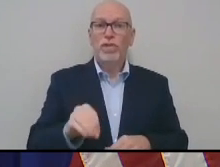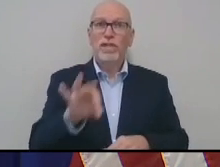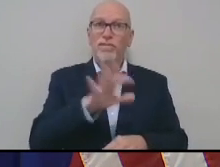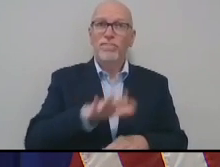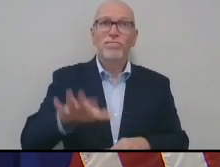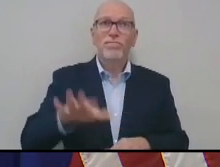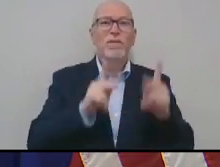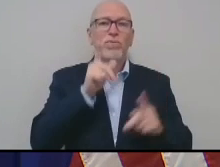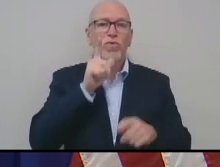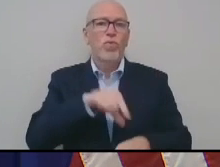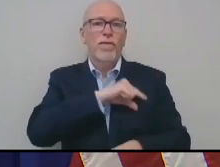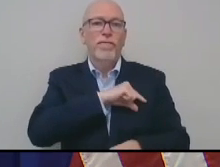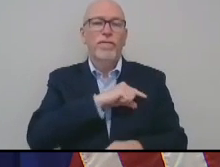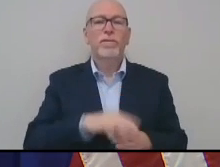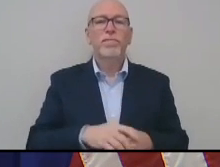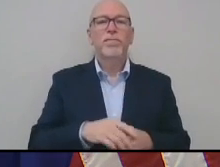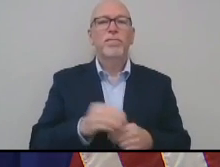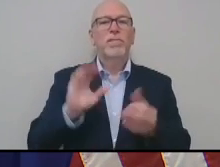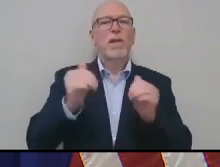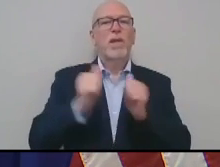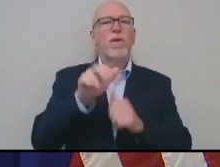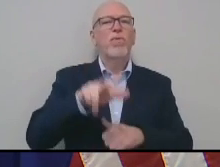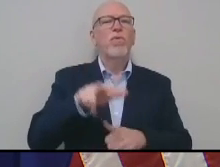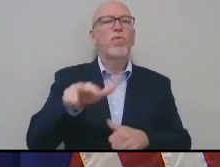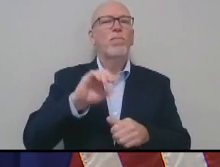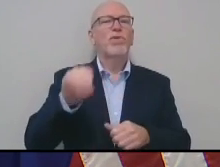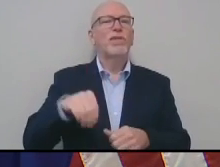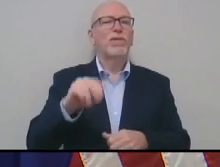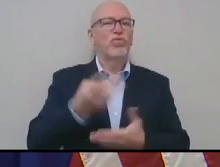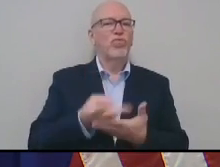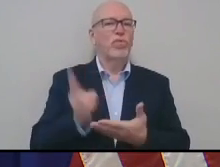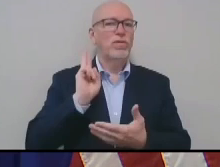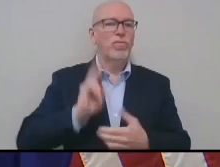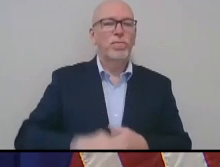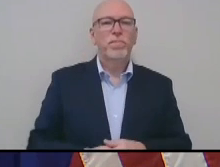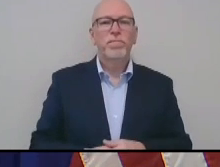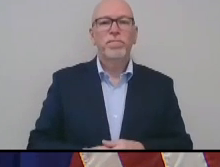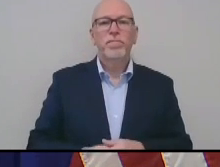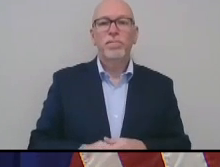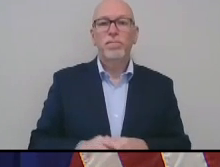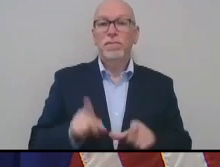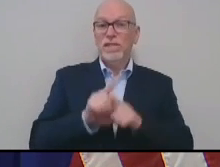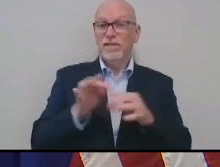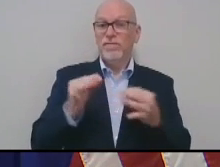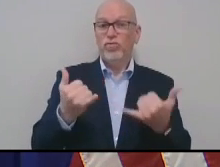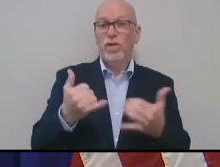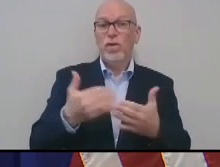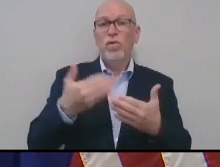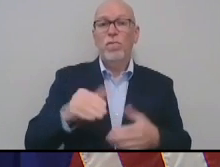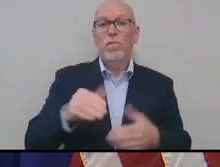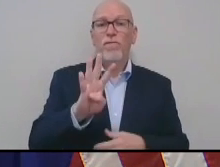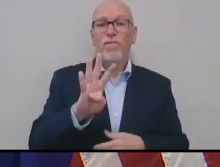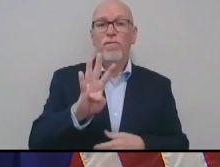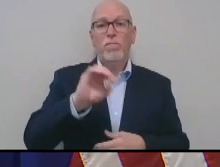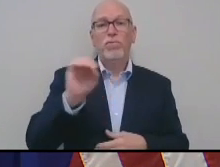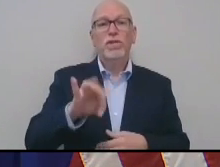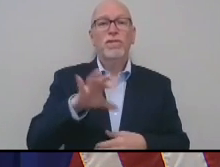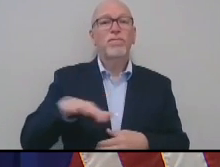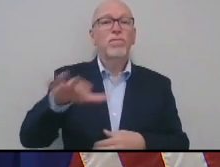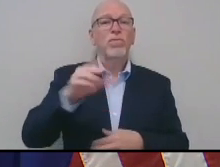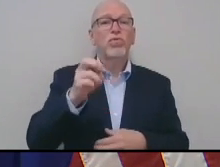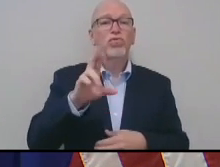population, up from 33% just 2 weeks ago. As of today, nearly 49% of eligible Hoosiers